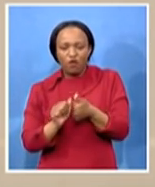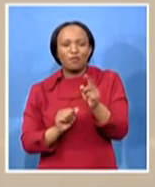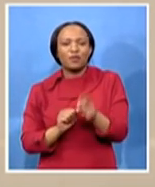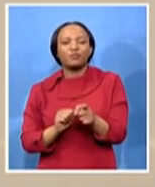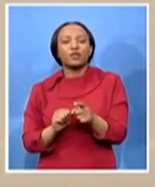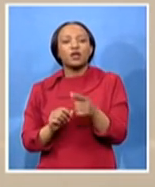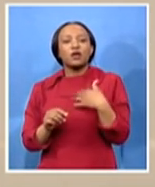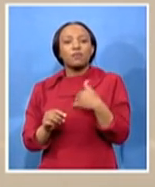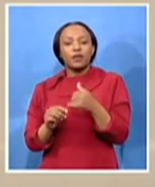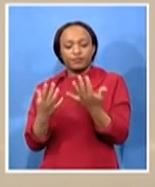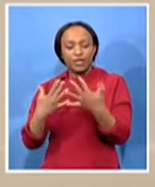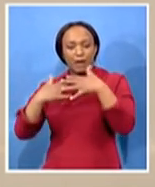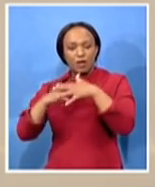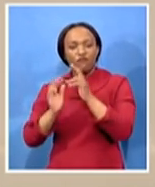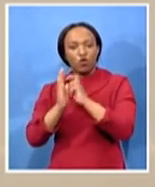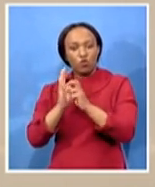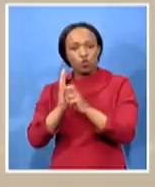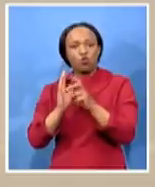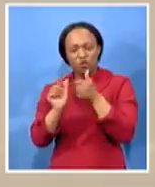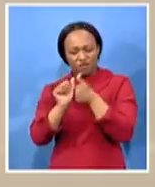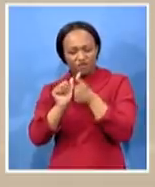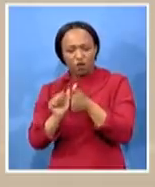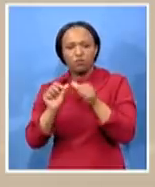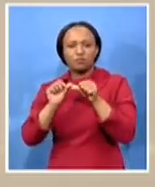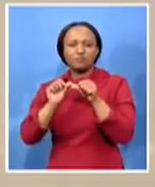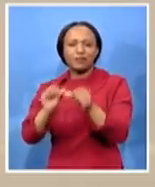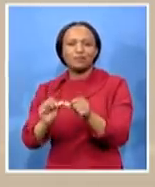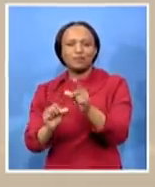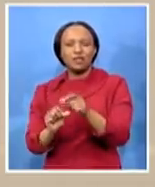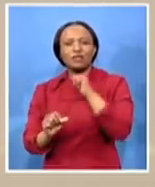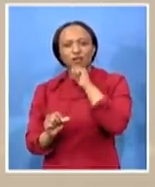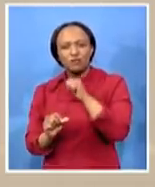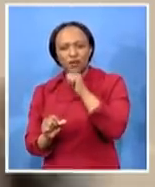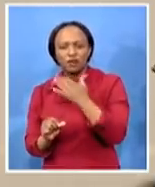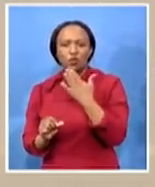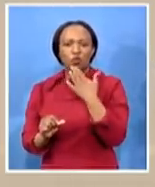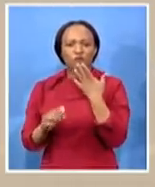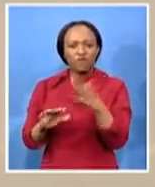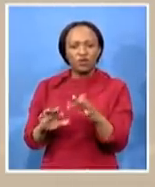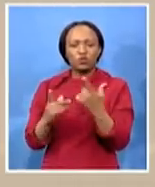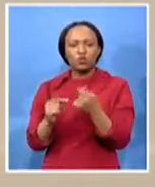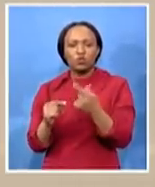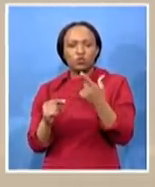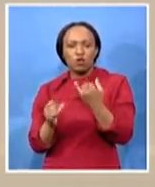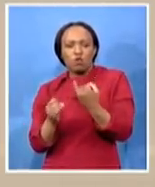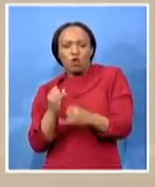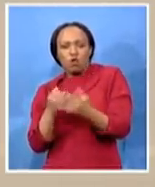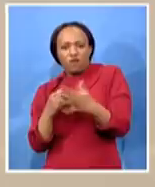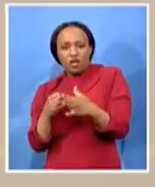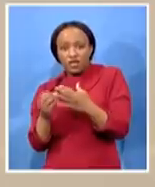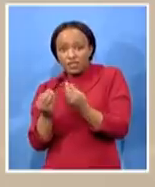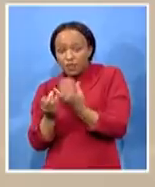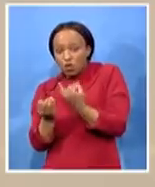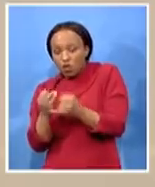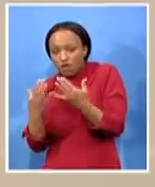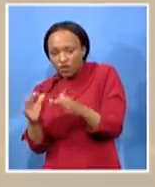should be across the board, regardless of as to who commits the offense, if indeed there is an offense. The president president is in court right now over Busasa, the